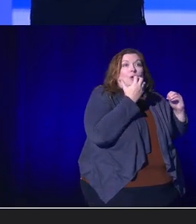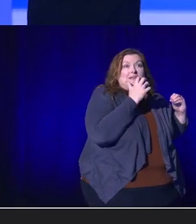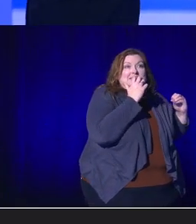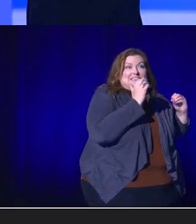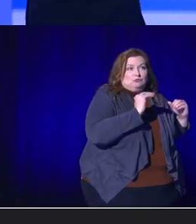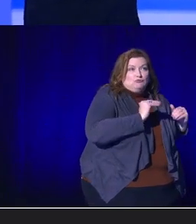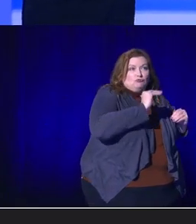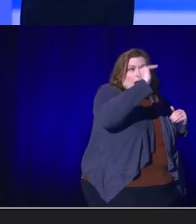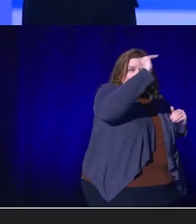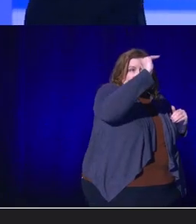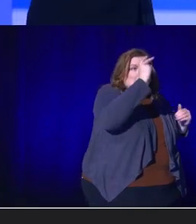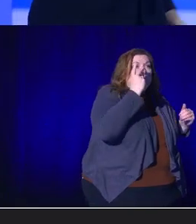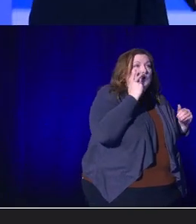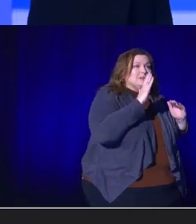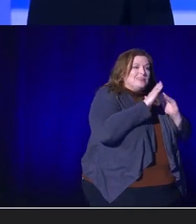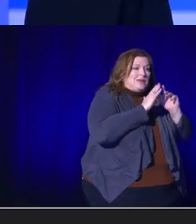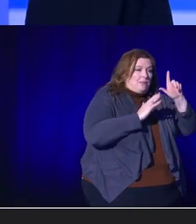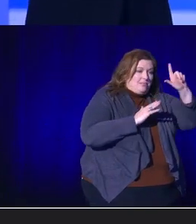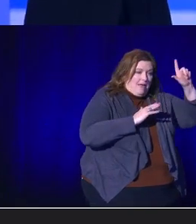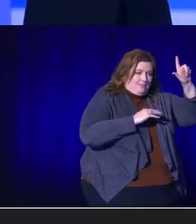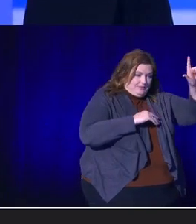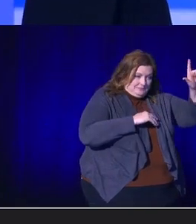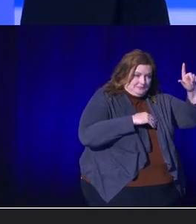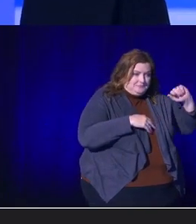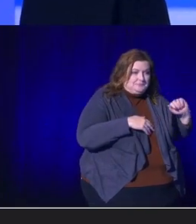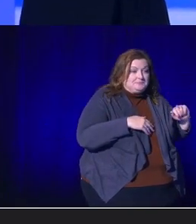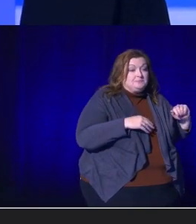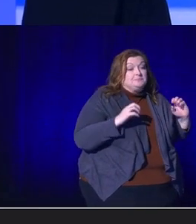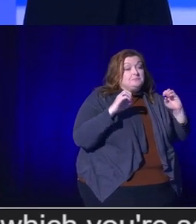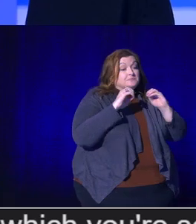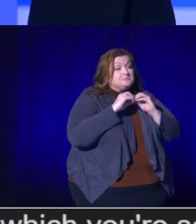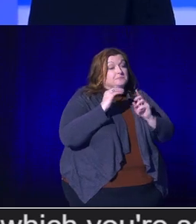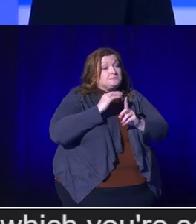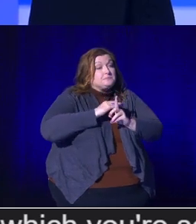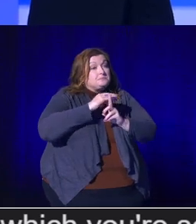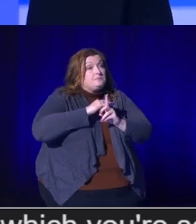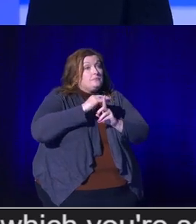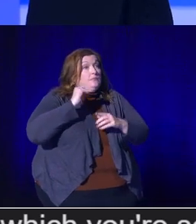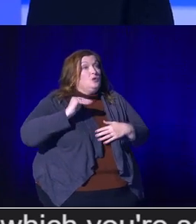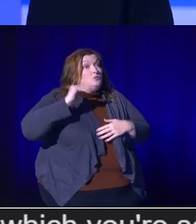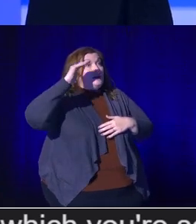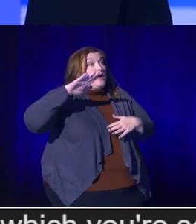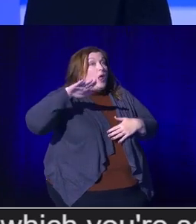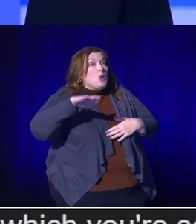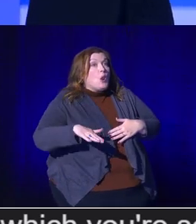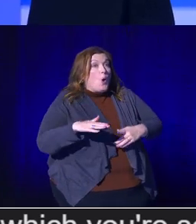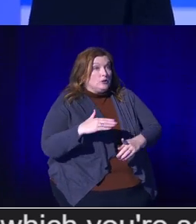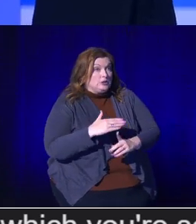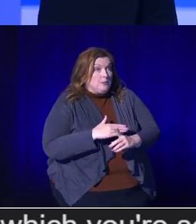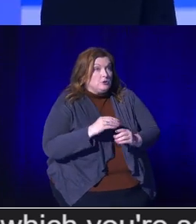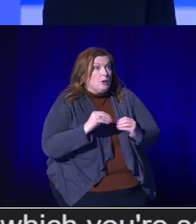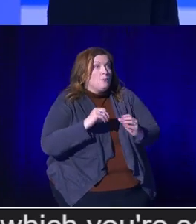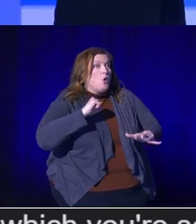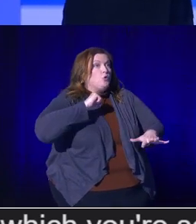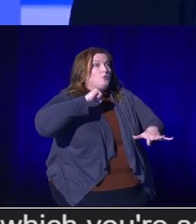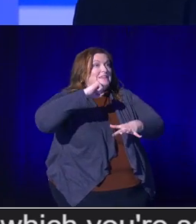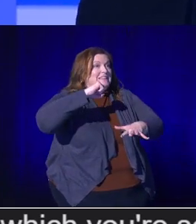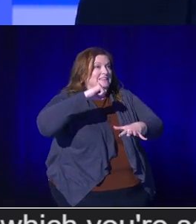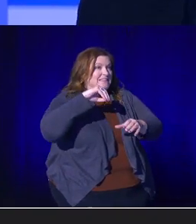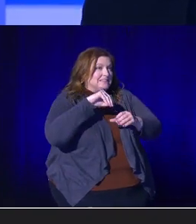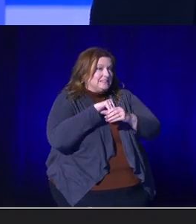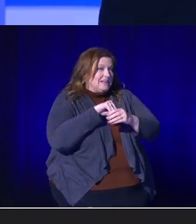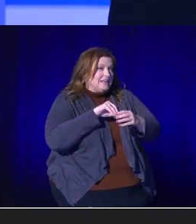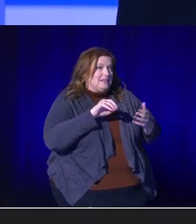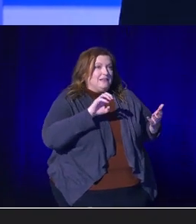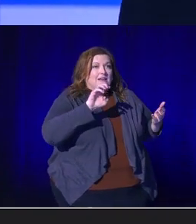rise, which you're seeing in the top left there. We also have more temperature rise at low temperature because there's more resistance in the